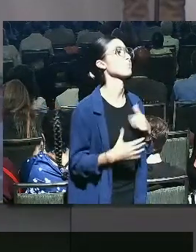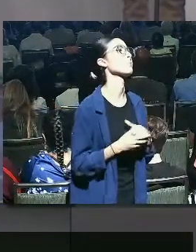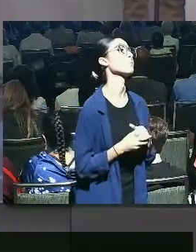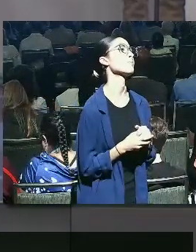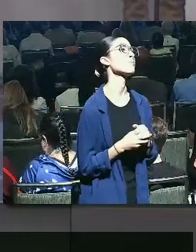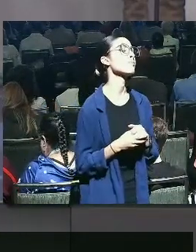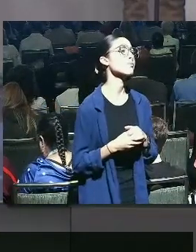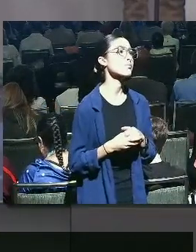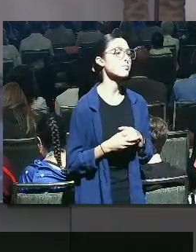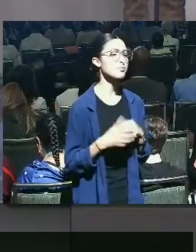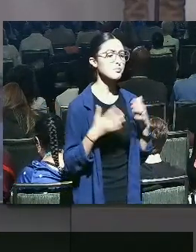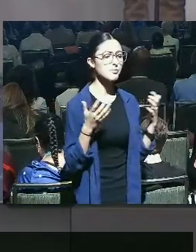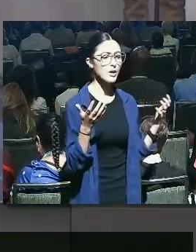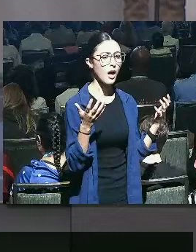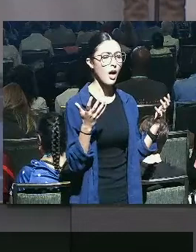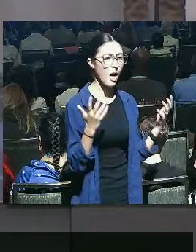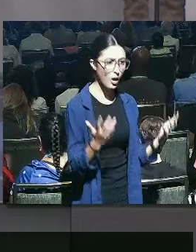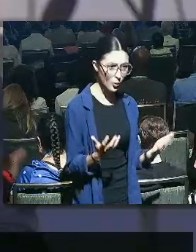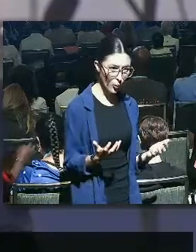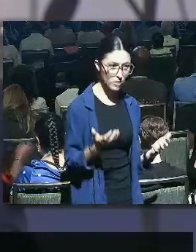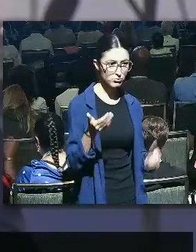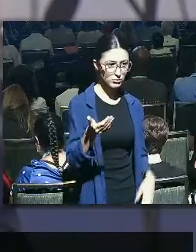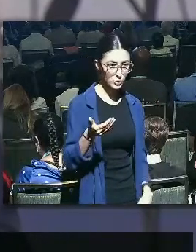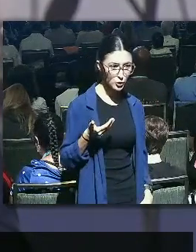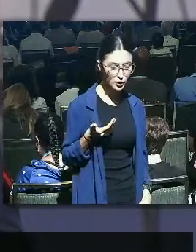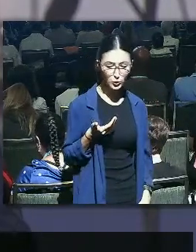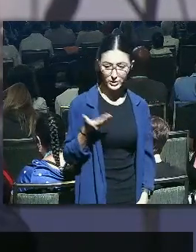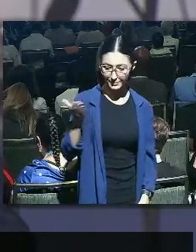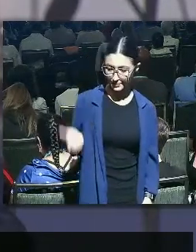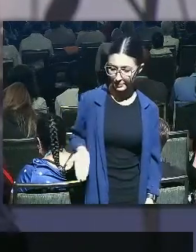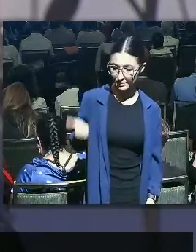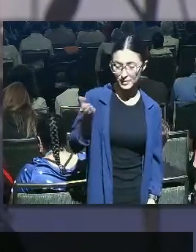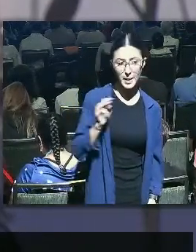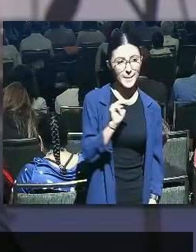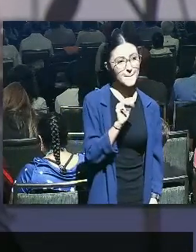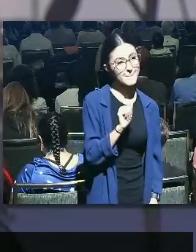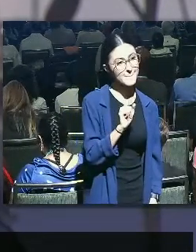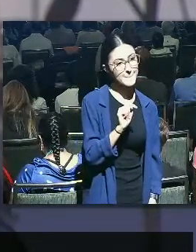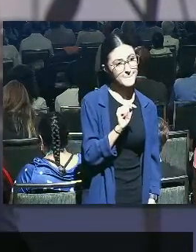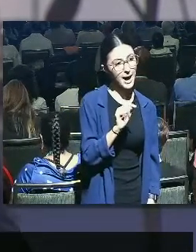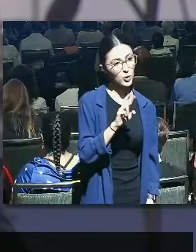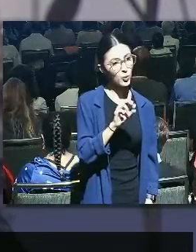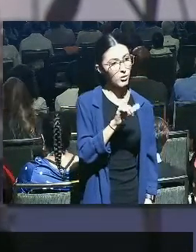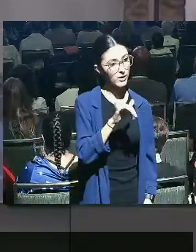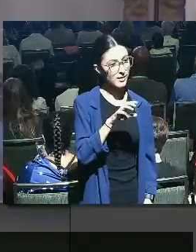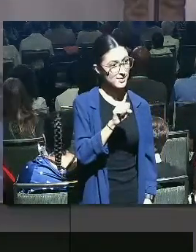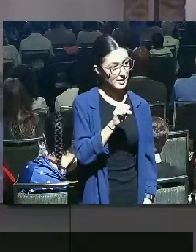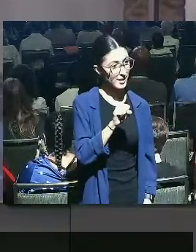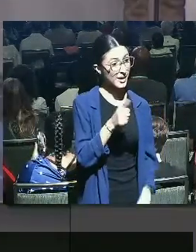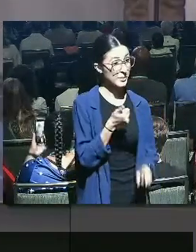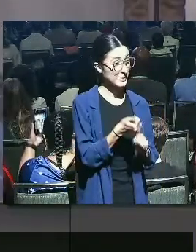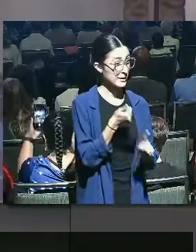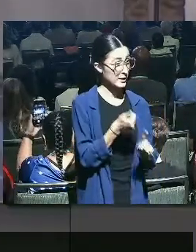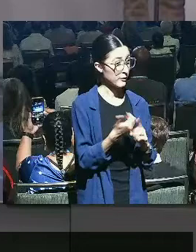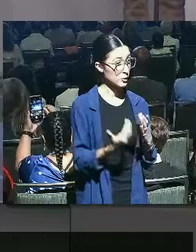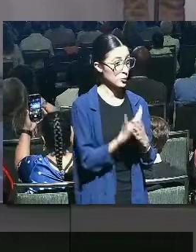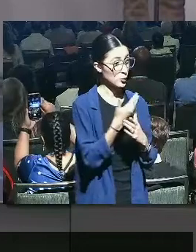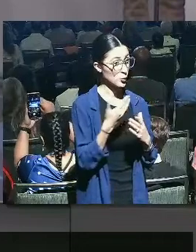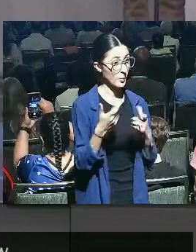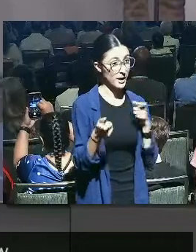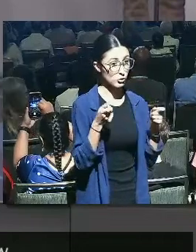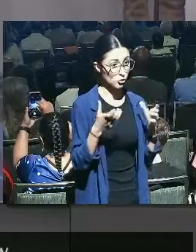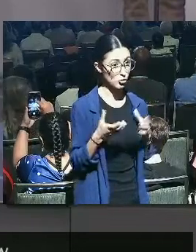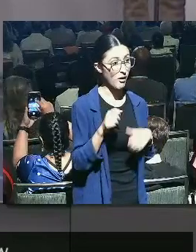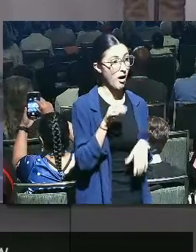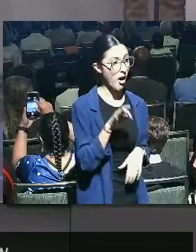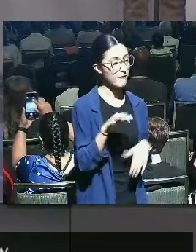I want to introduce, on my left, Matt Rollins. He is the new manager of youth programs.